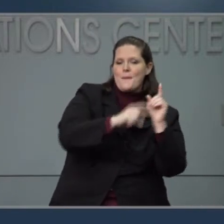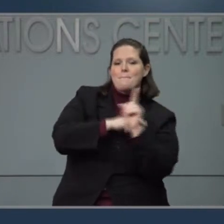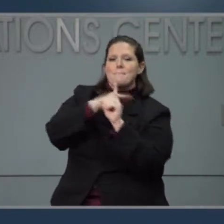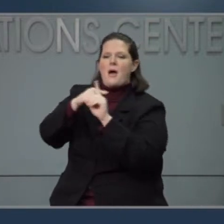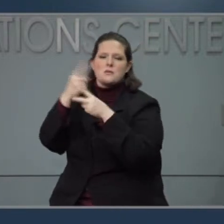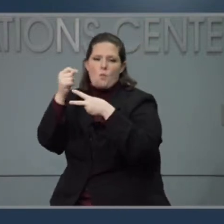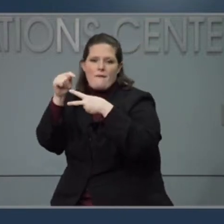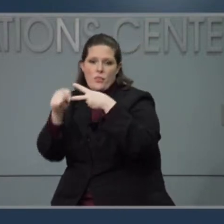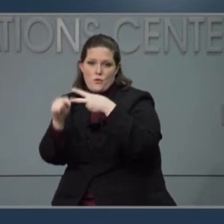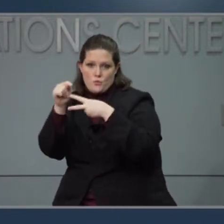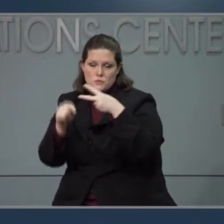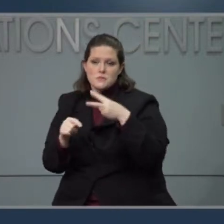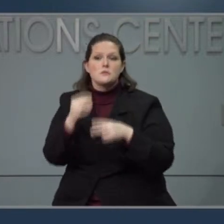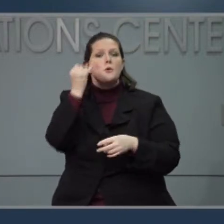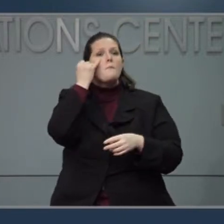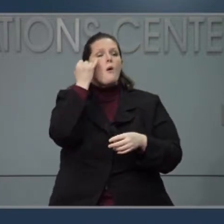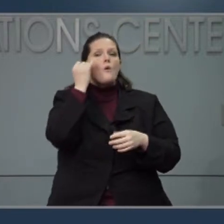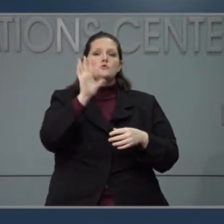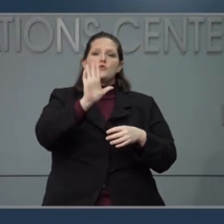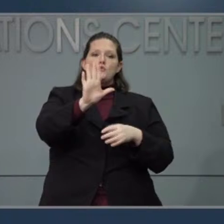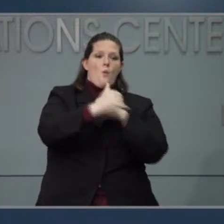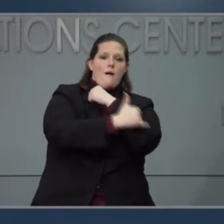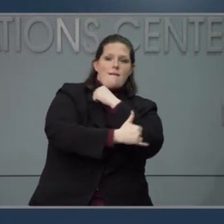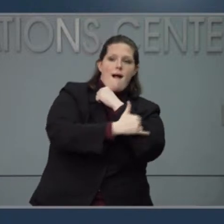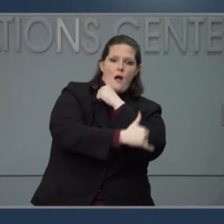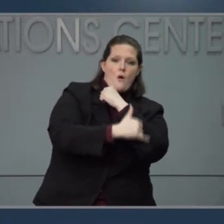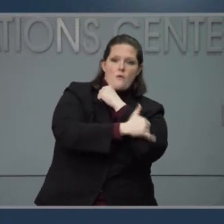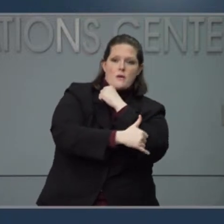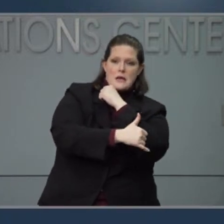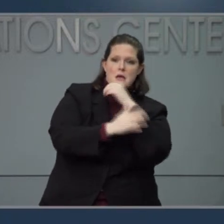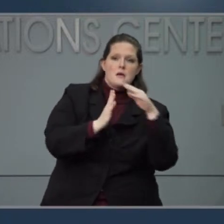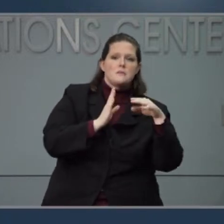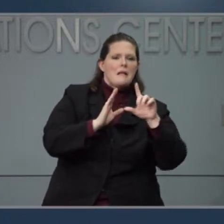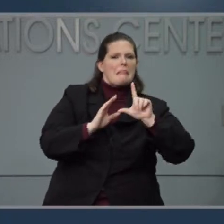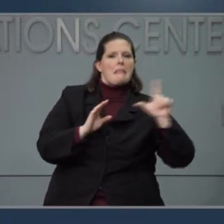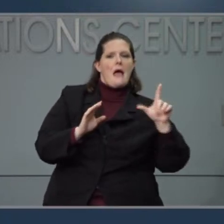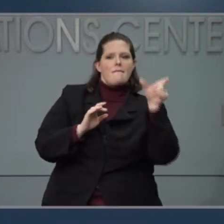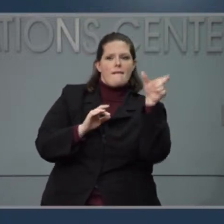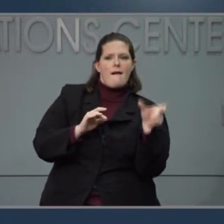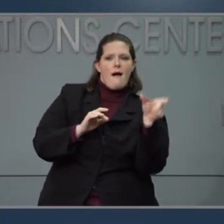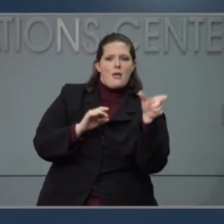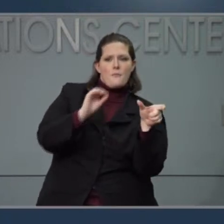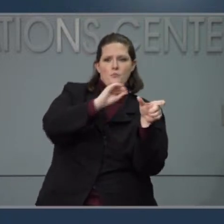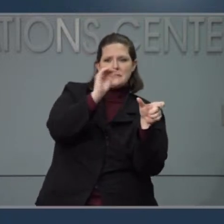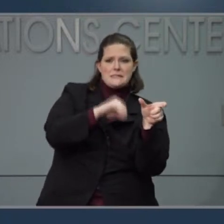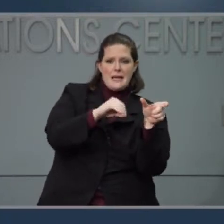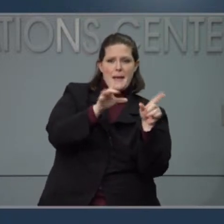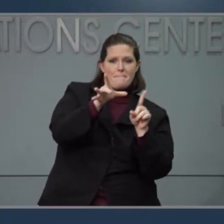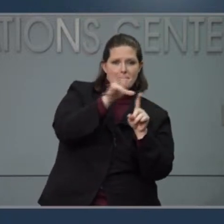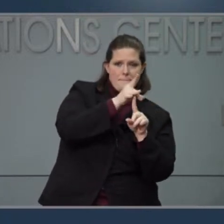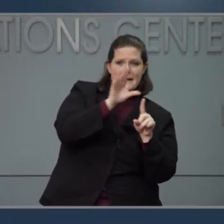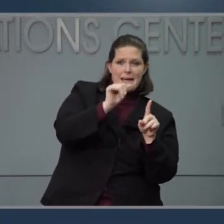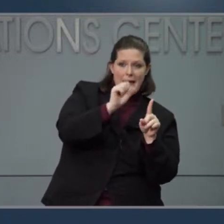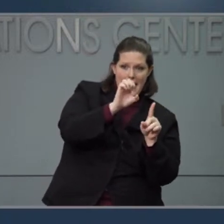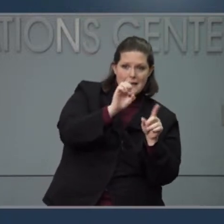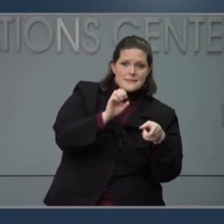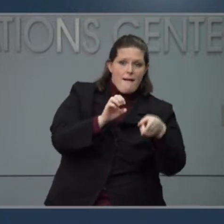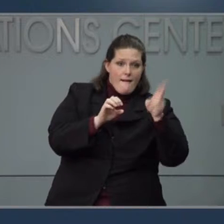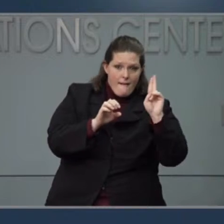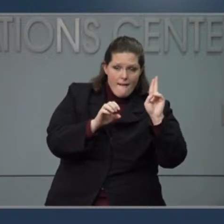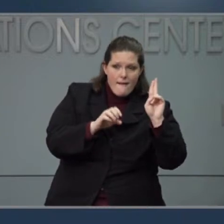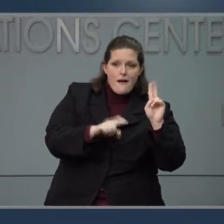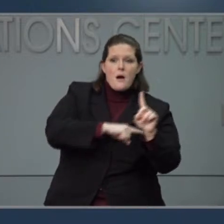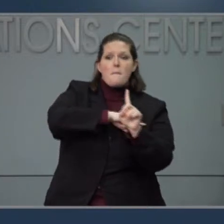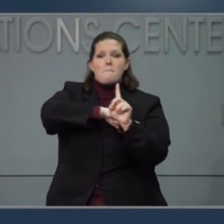rate threshold, and in the left-hand column, and its percent of tests that are positive is between 8 and